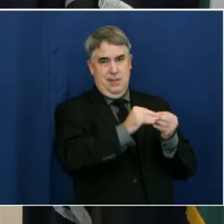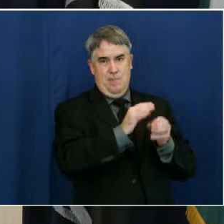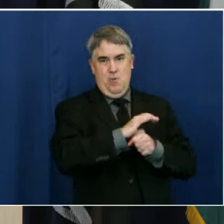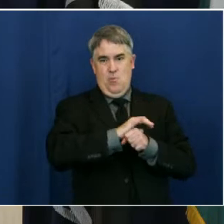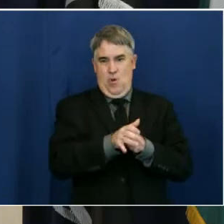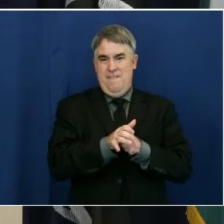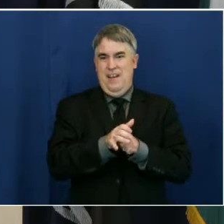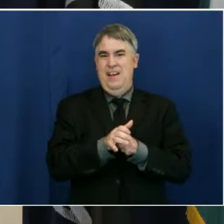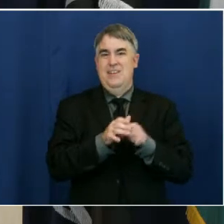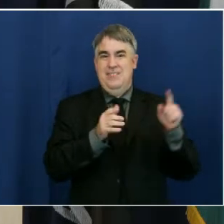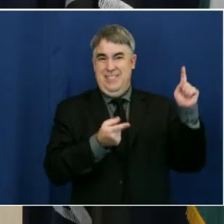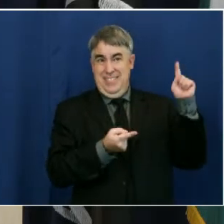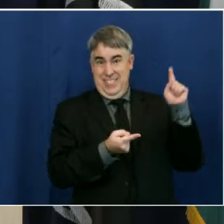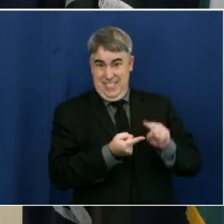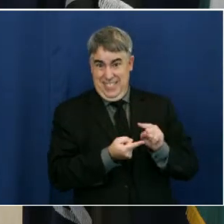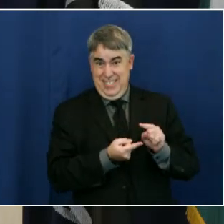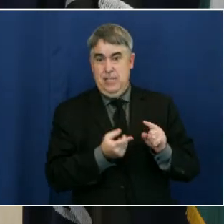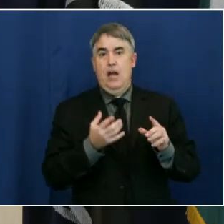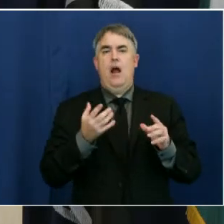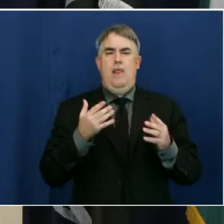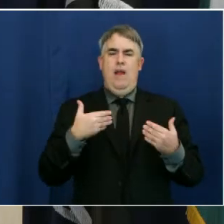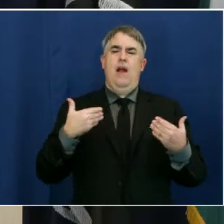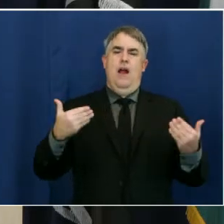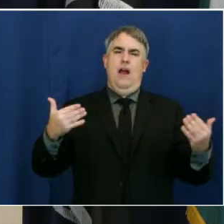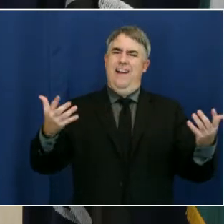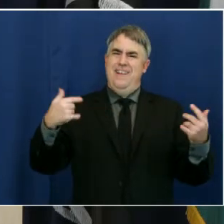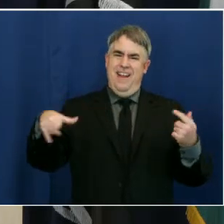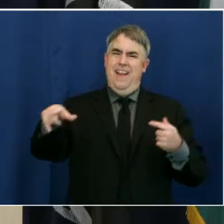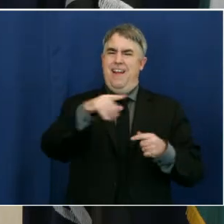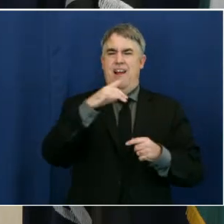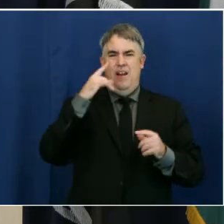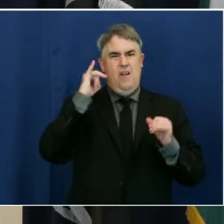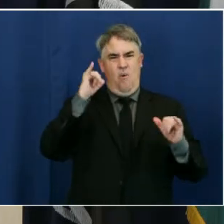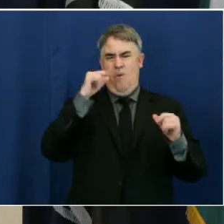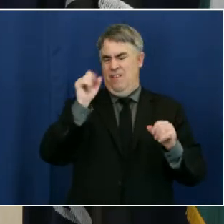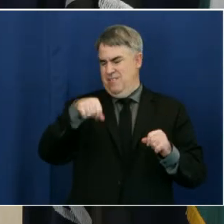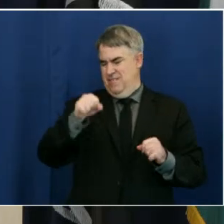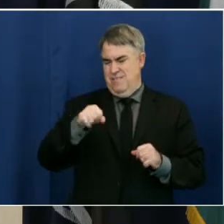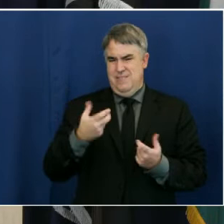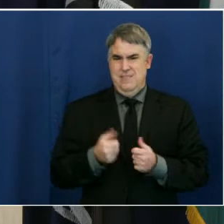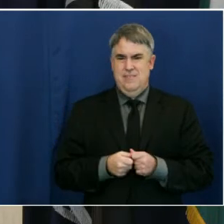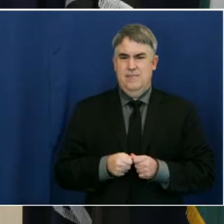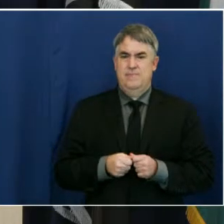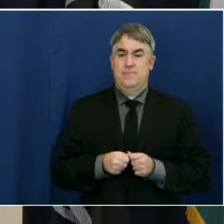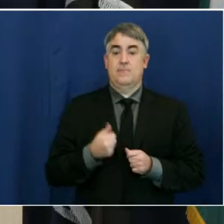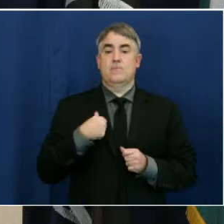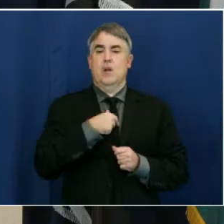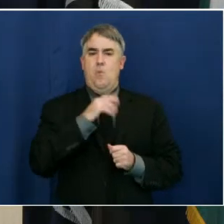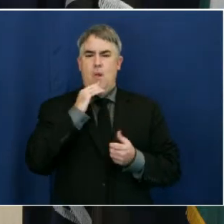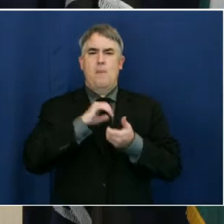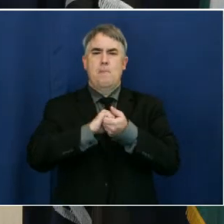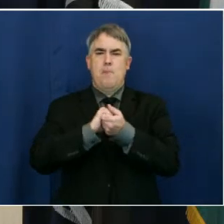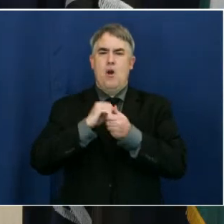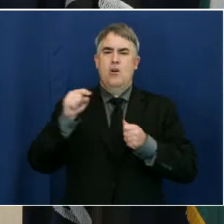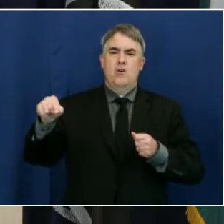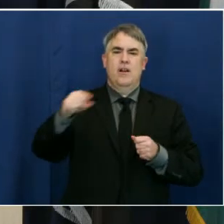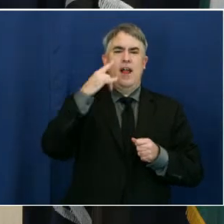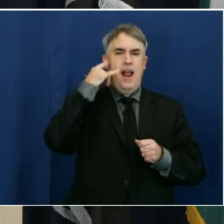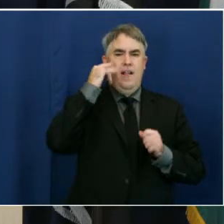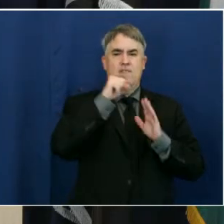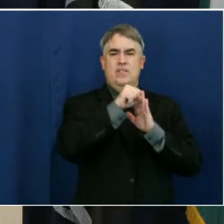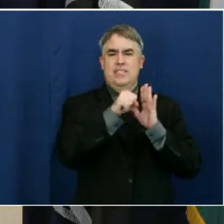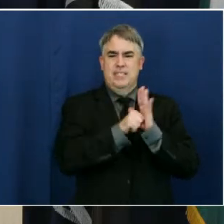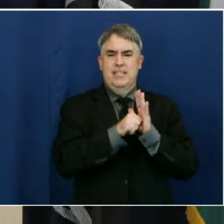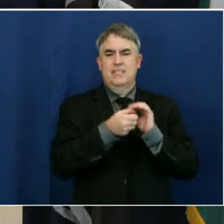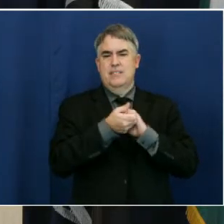designed to achieve that aim. And we will continue to work with the state of California on any guidance surrounding any